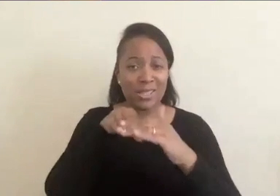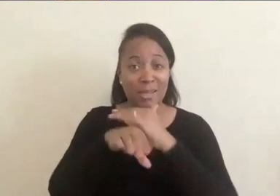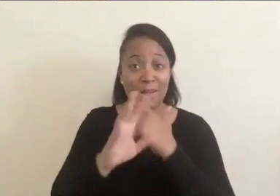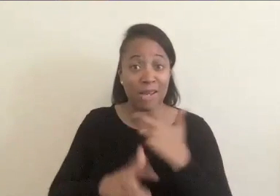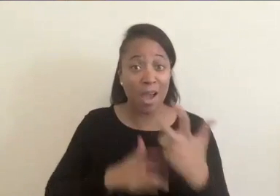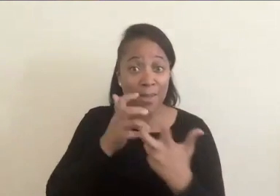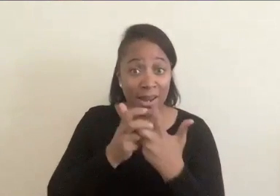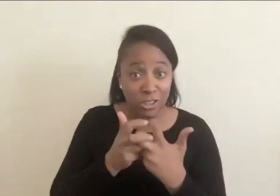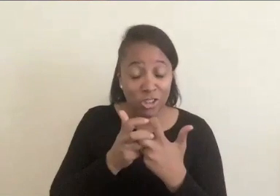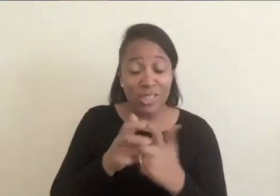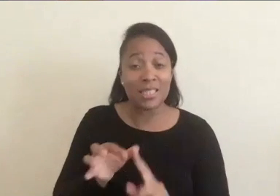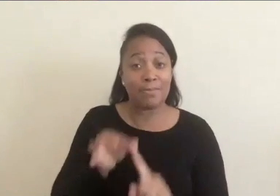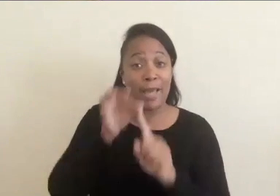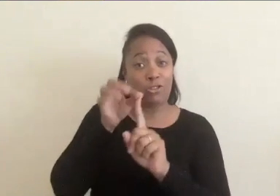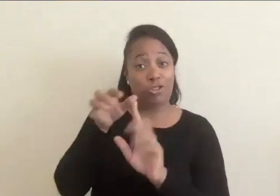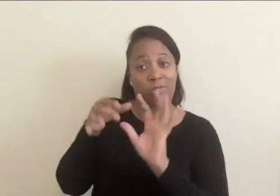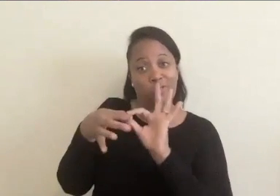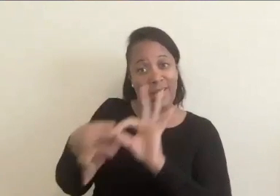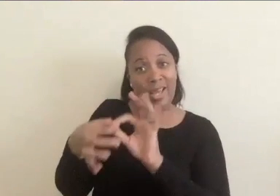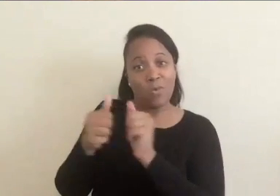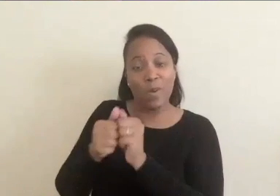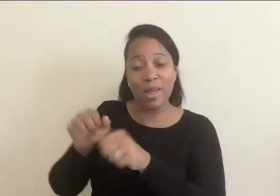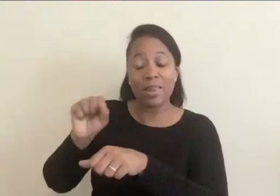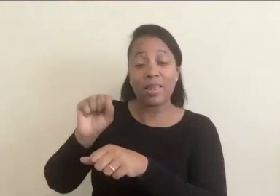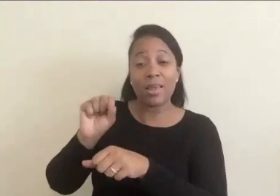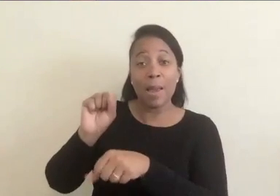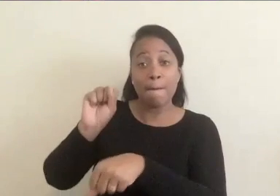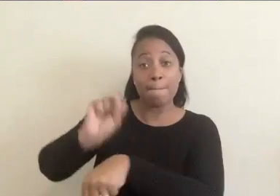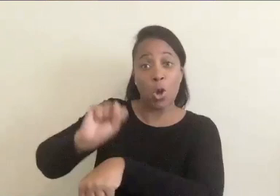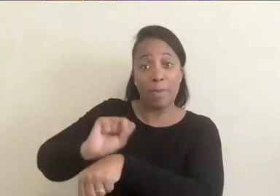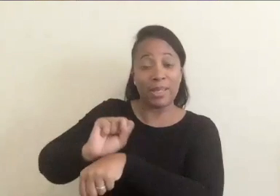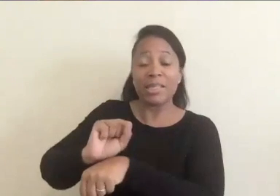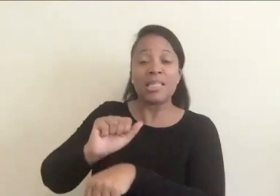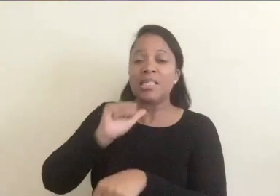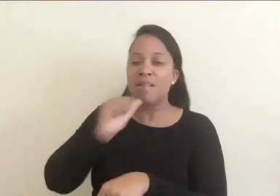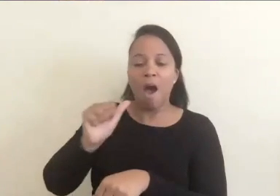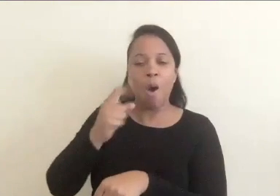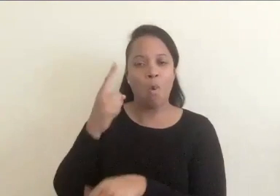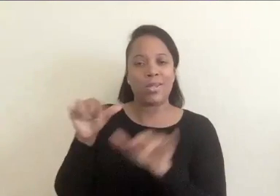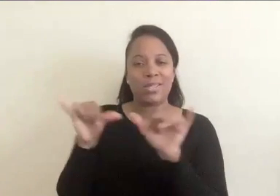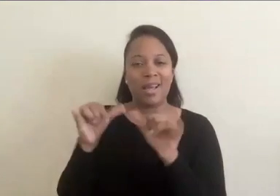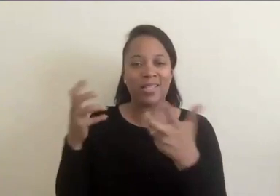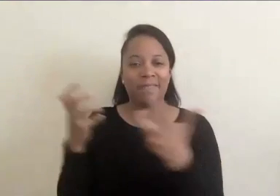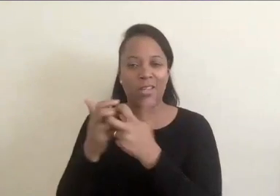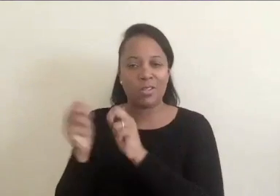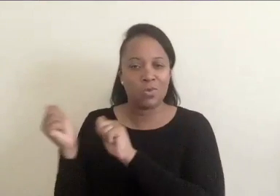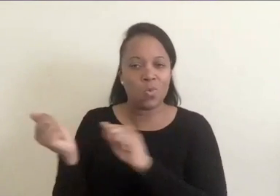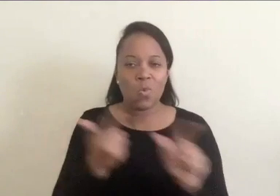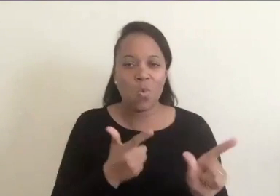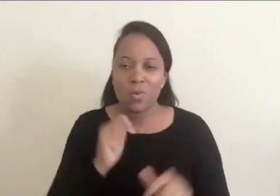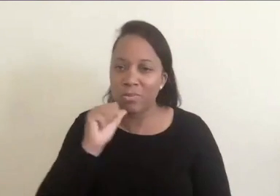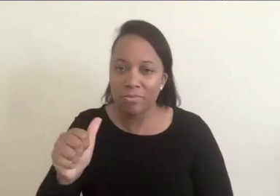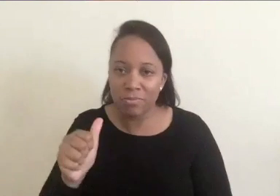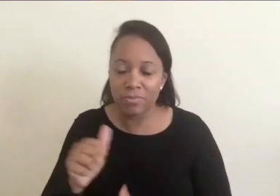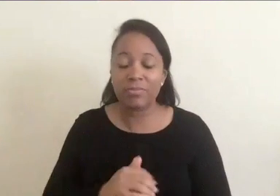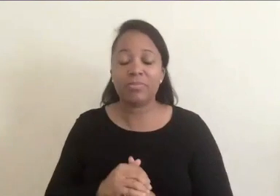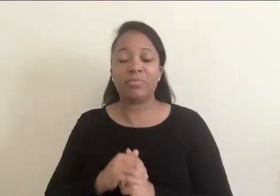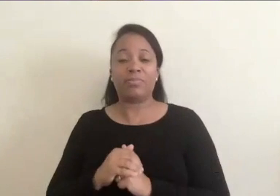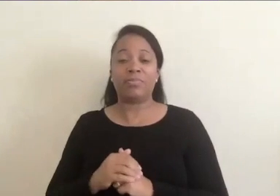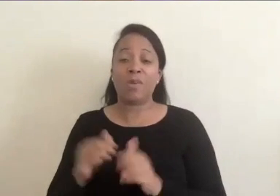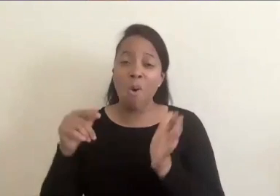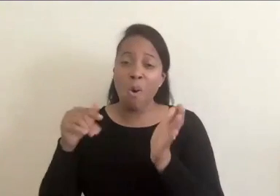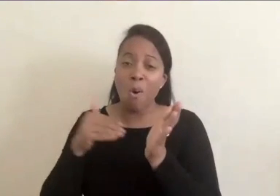accommodations, especially in the context of employment, don't always offer one-size-fits-all solutions. And that